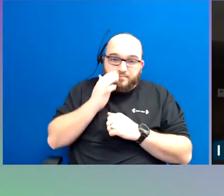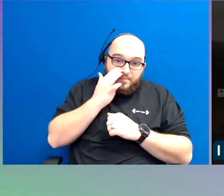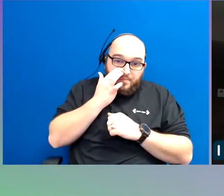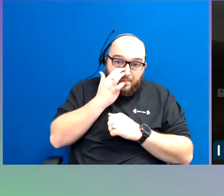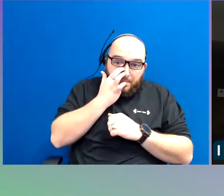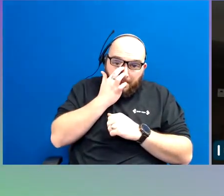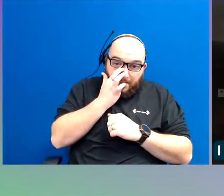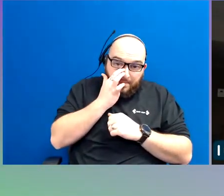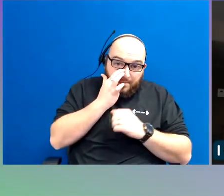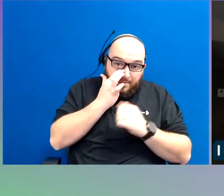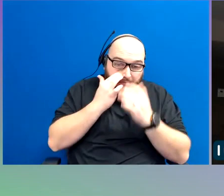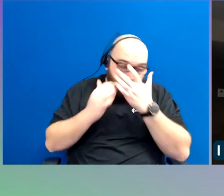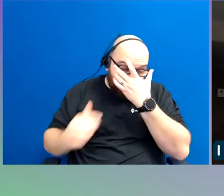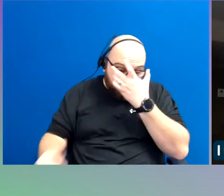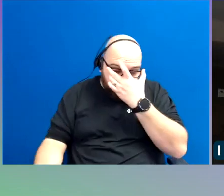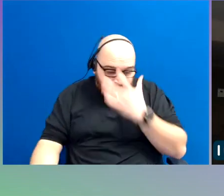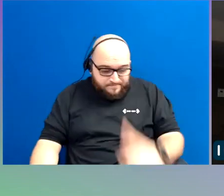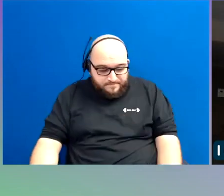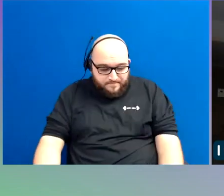Okay.